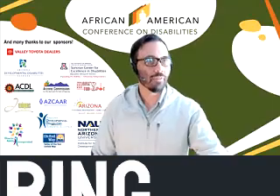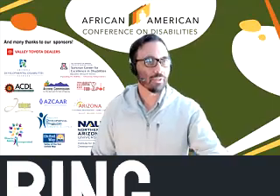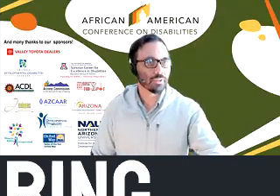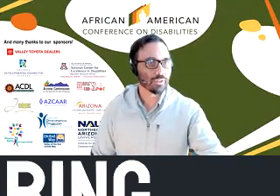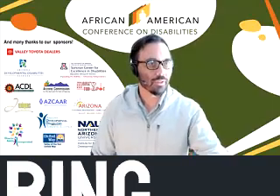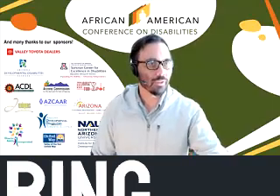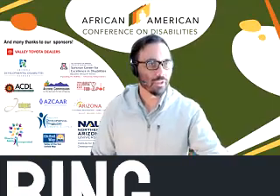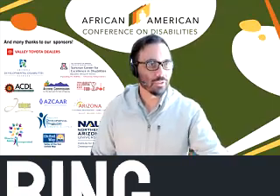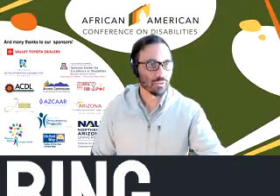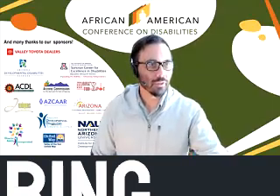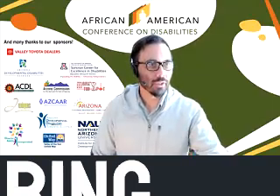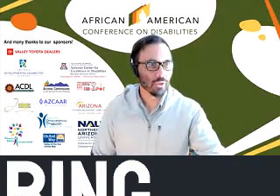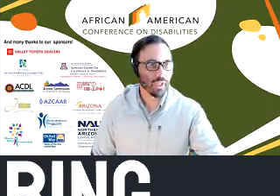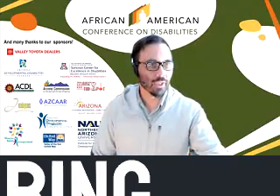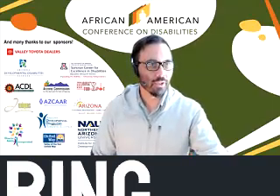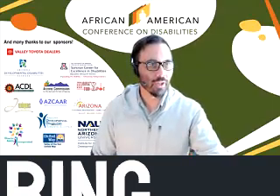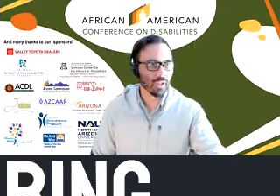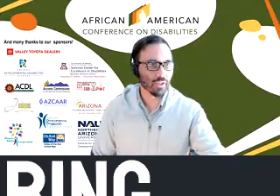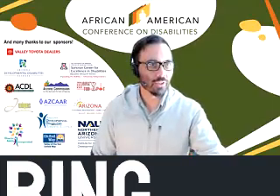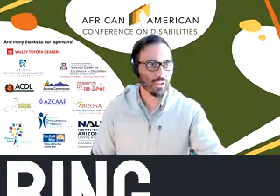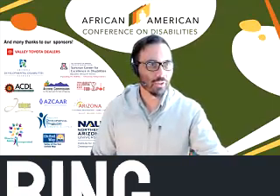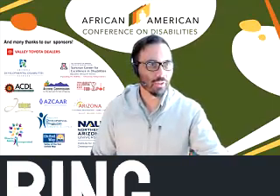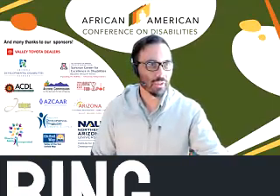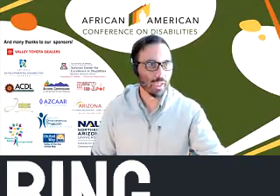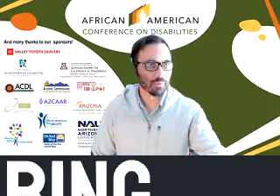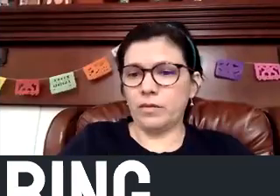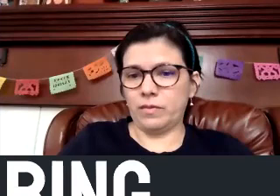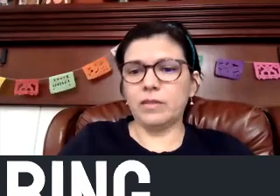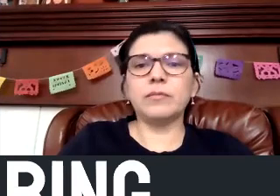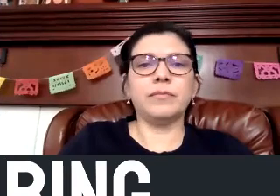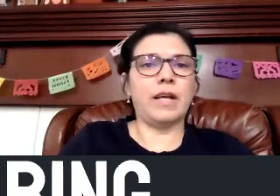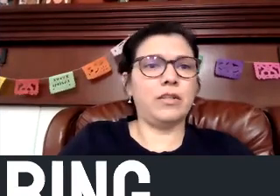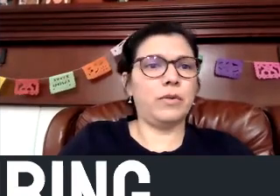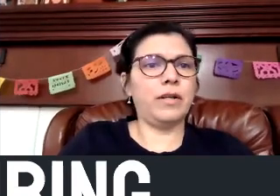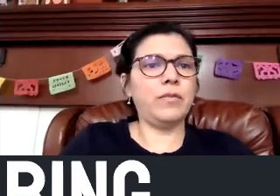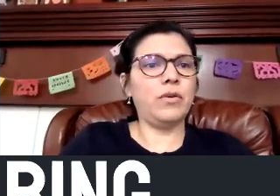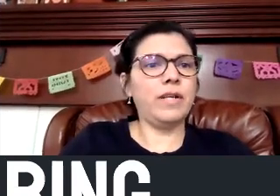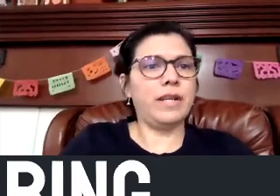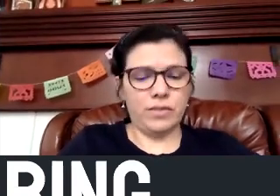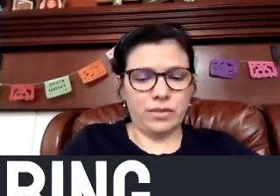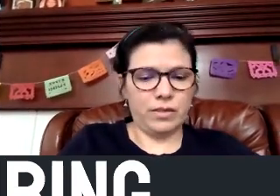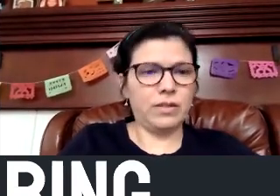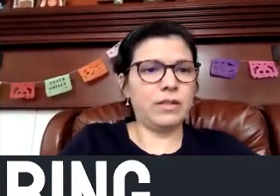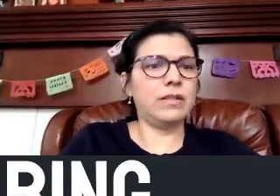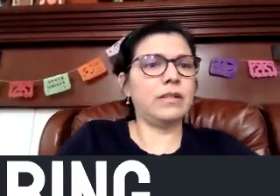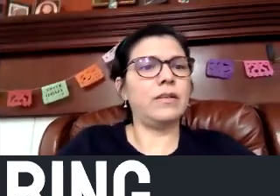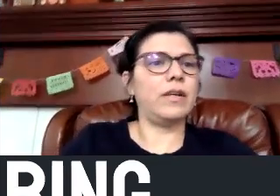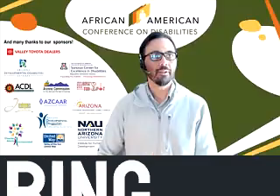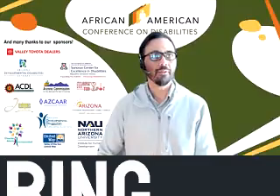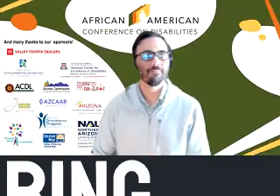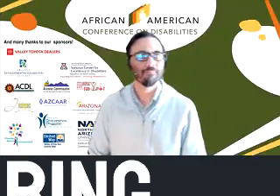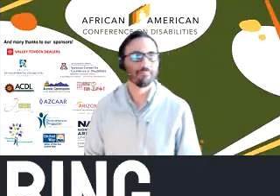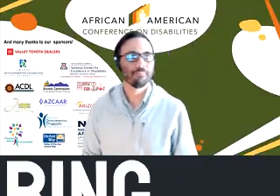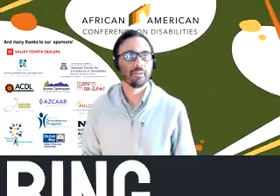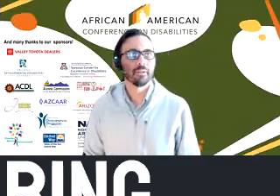Natalie, if you can go to that gear icon and toggle captions on. That's where I'm going right now, sir. Thank